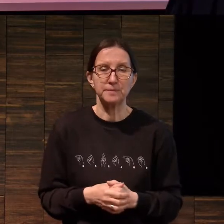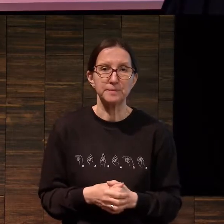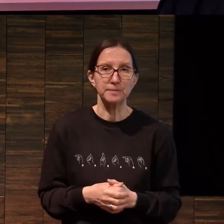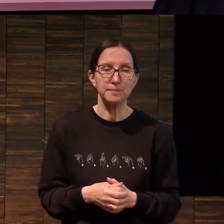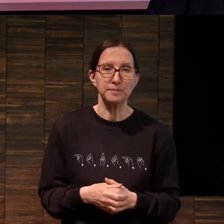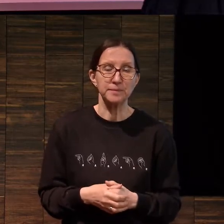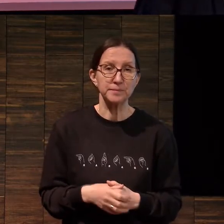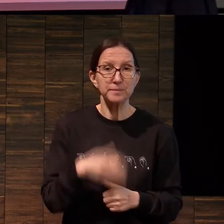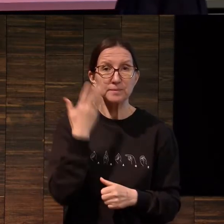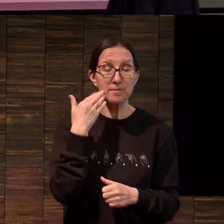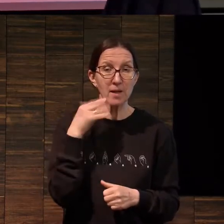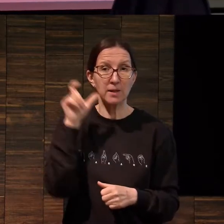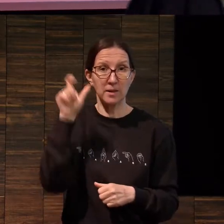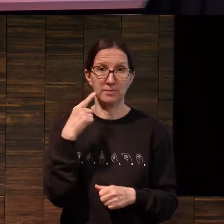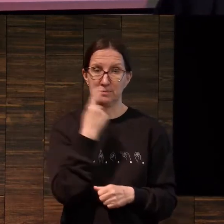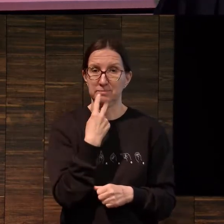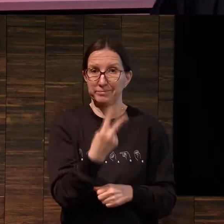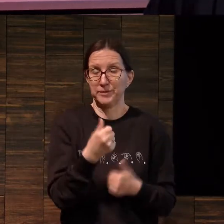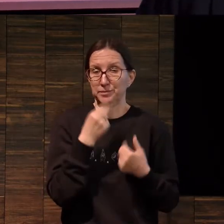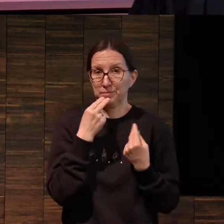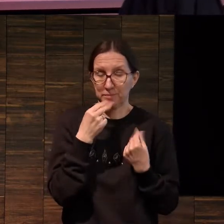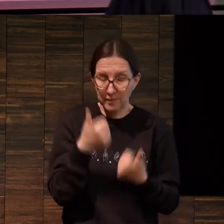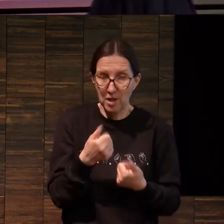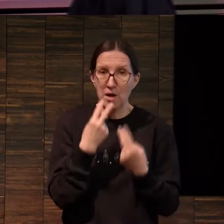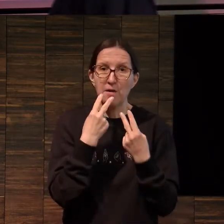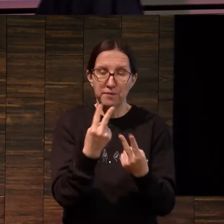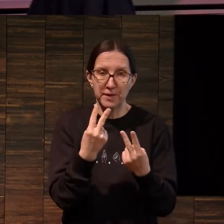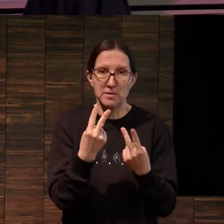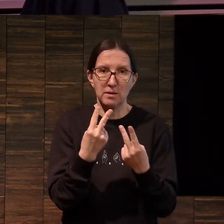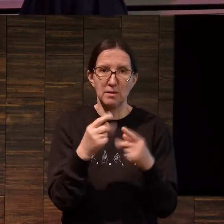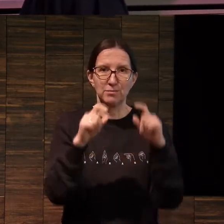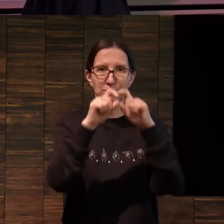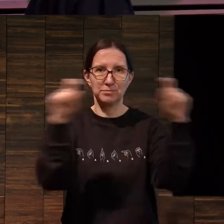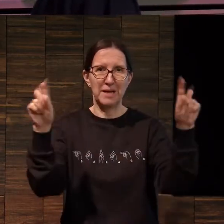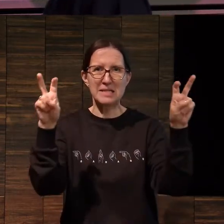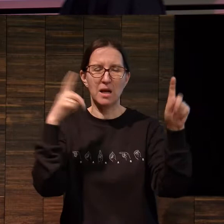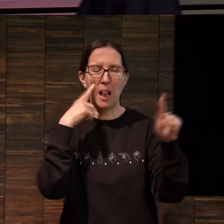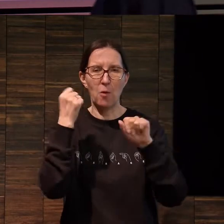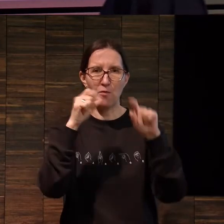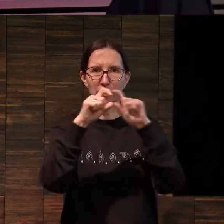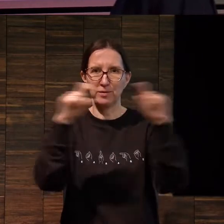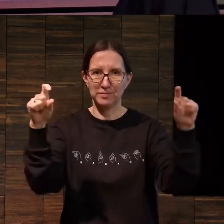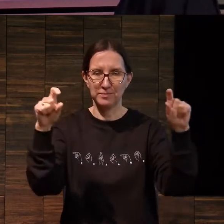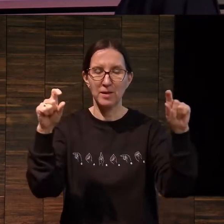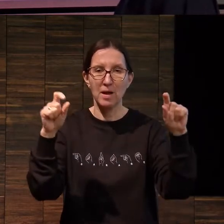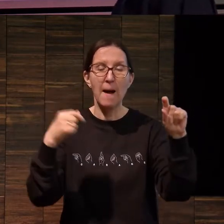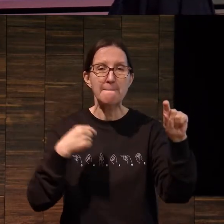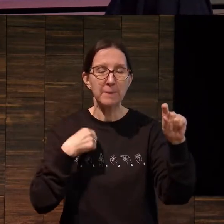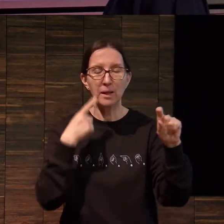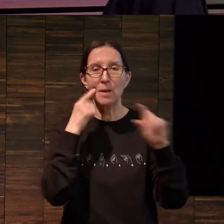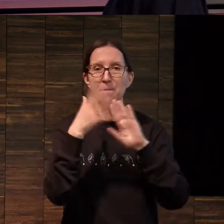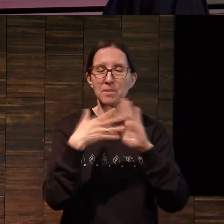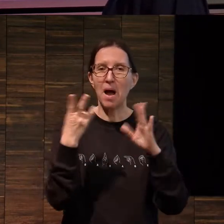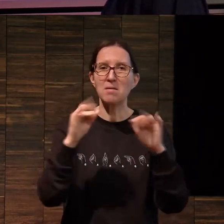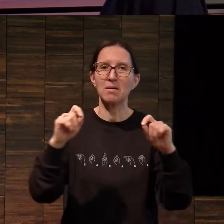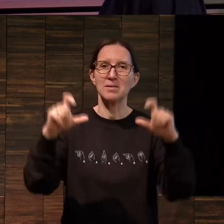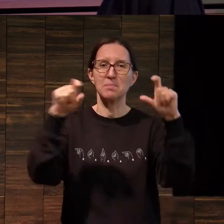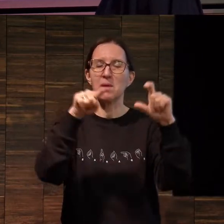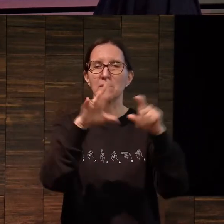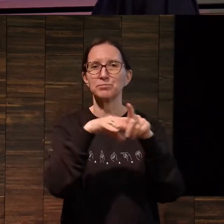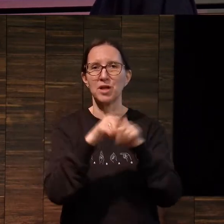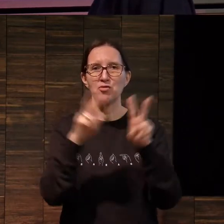Next, what's important here is that when a sighted user sees a page, they